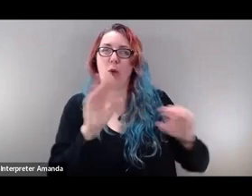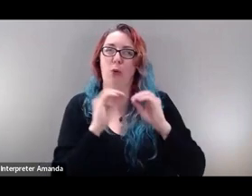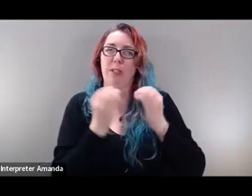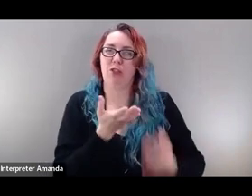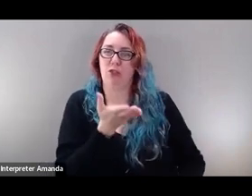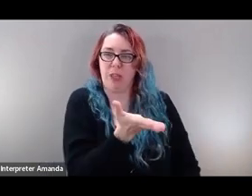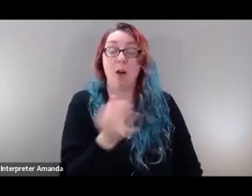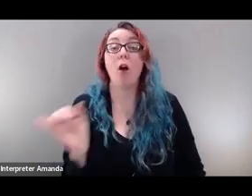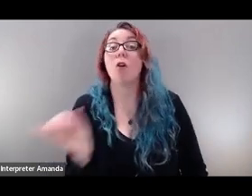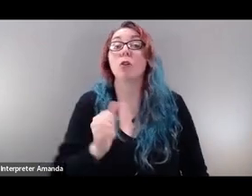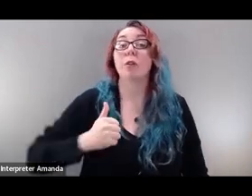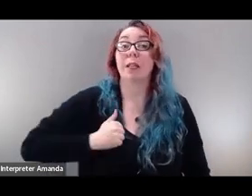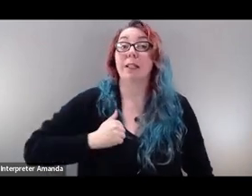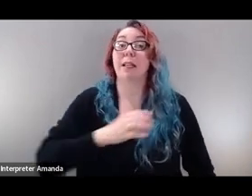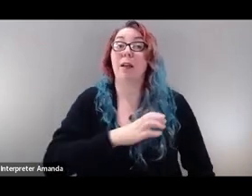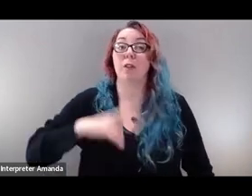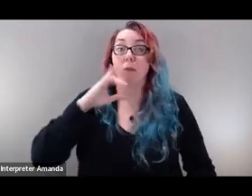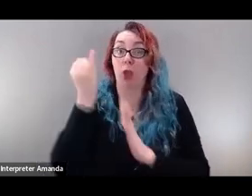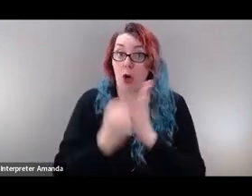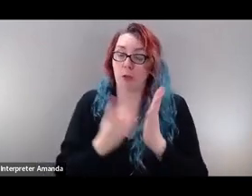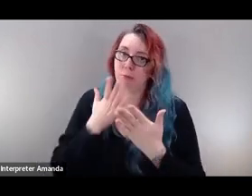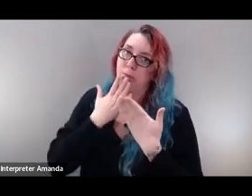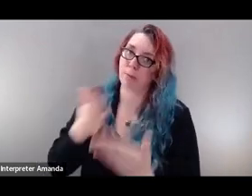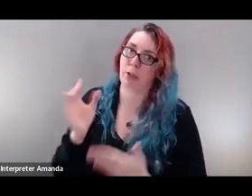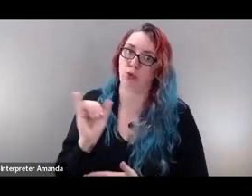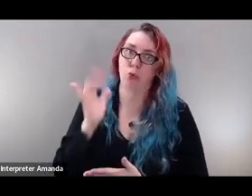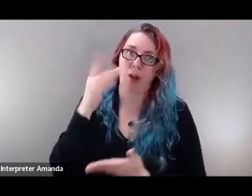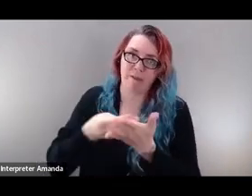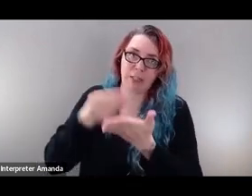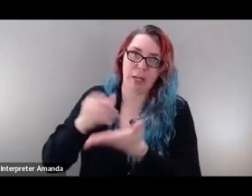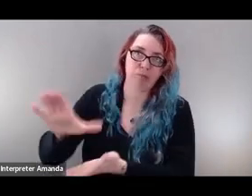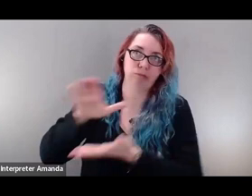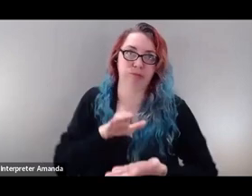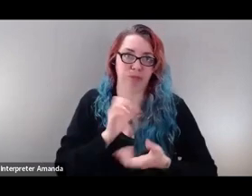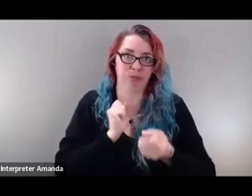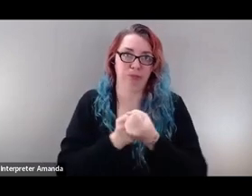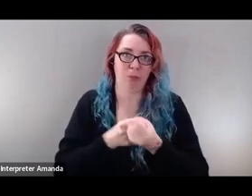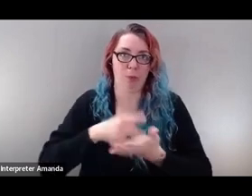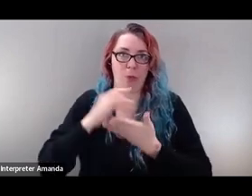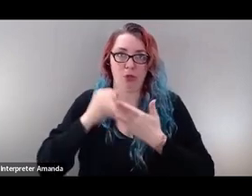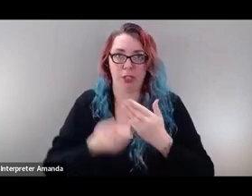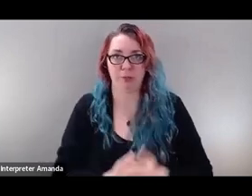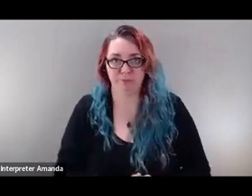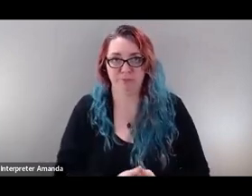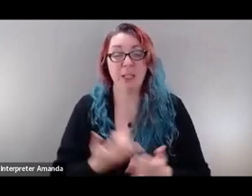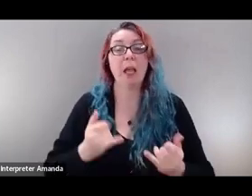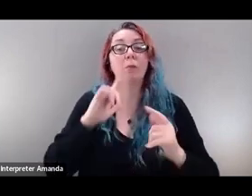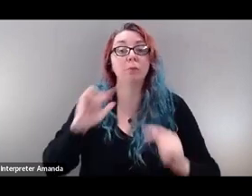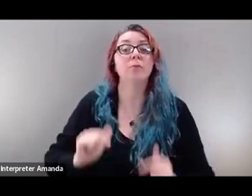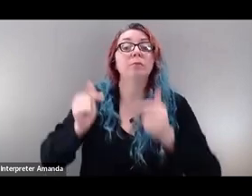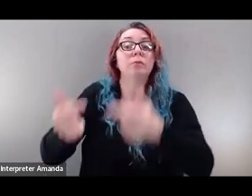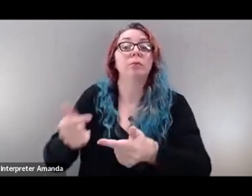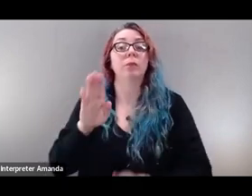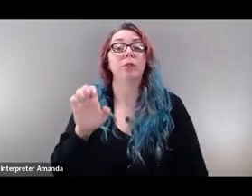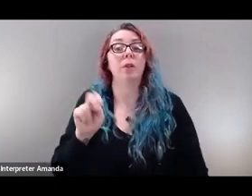thank the Canada Council for the Arts for funding this project. To host the rest of the event, I'm going to pass it back over to